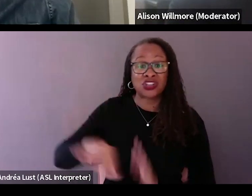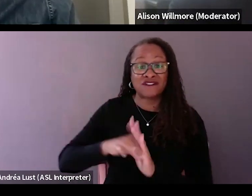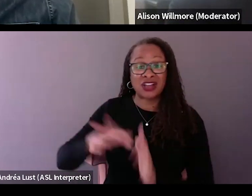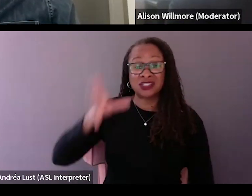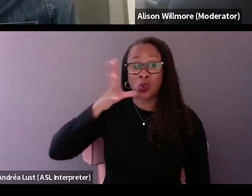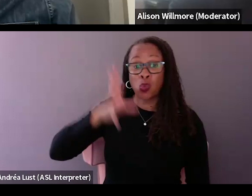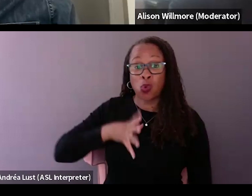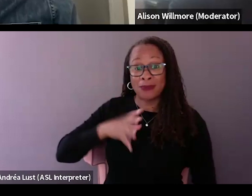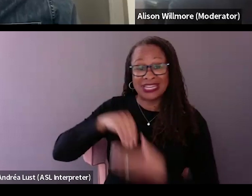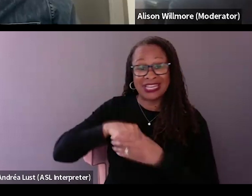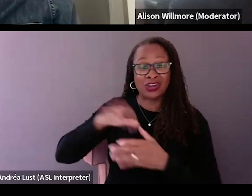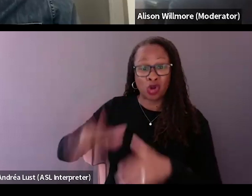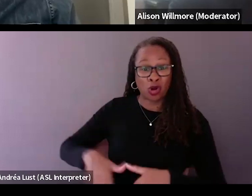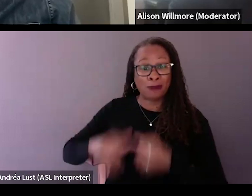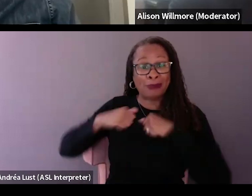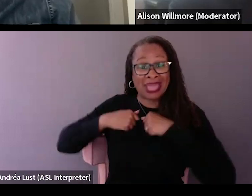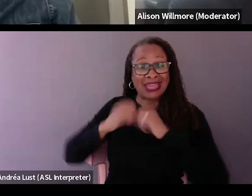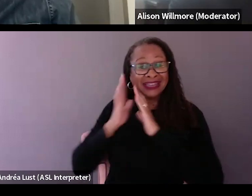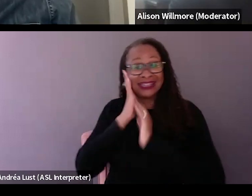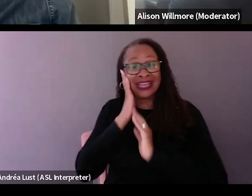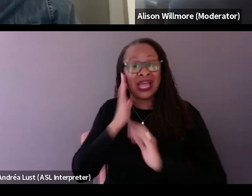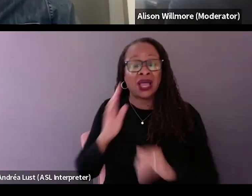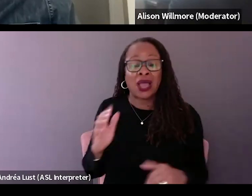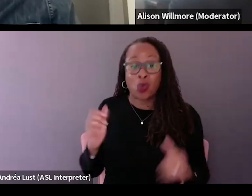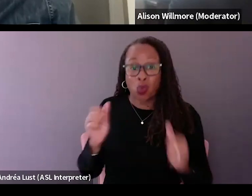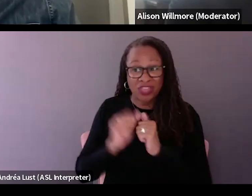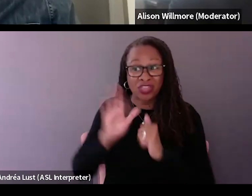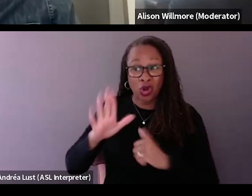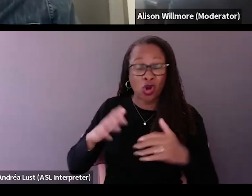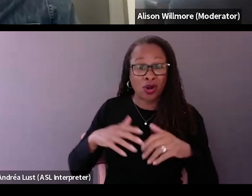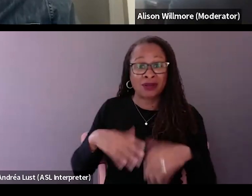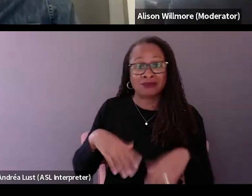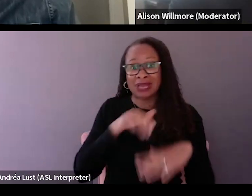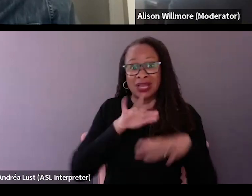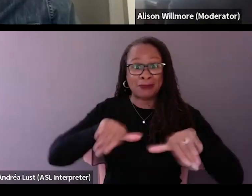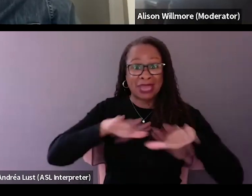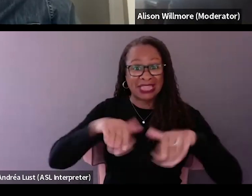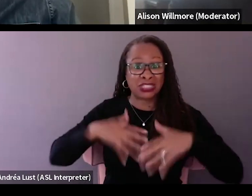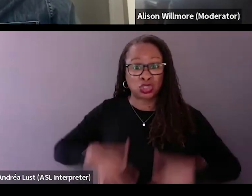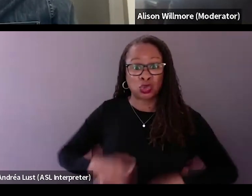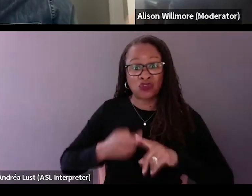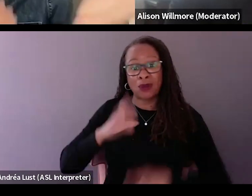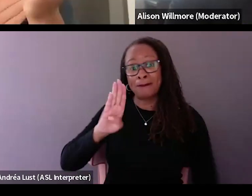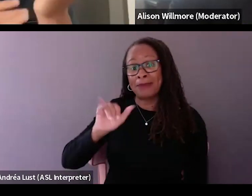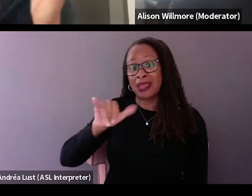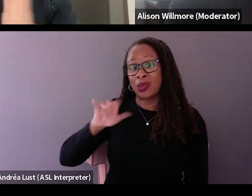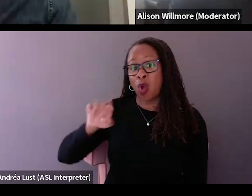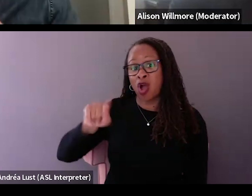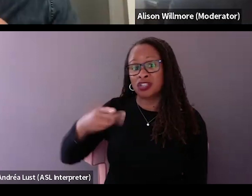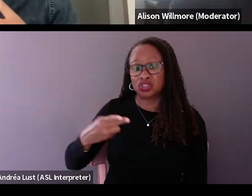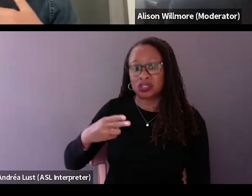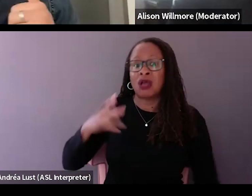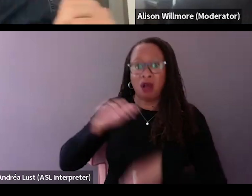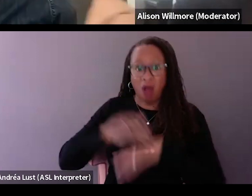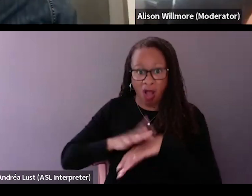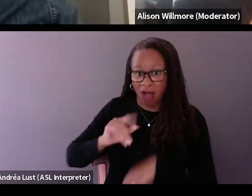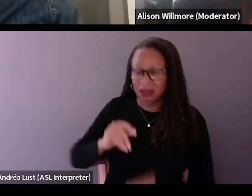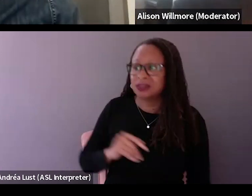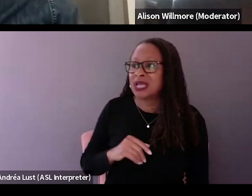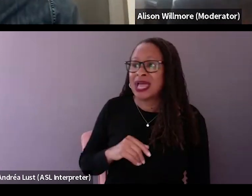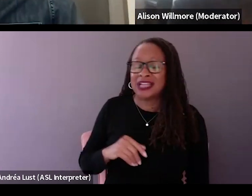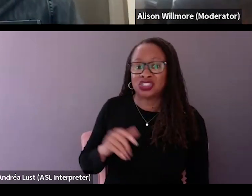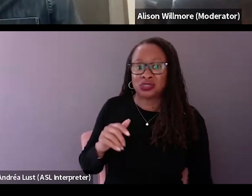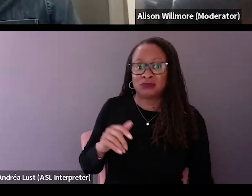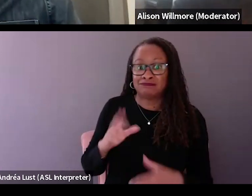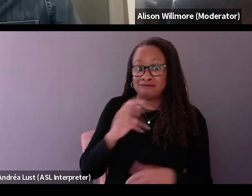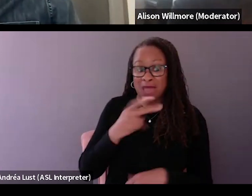wearing it and Pamela had been out of town. The woman had been living in her bedroom for days. And she slit her wrists when Pamela found